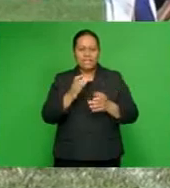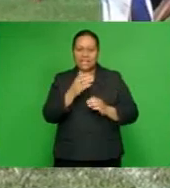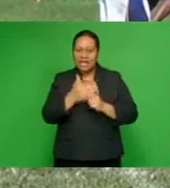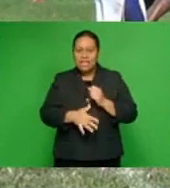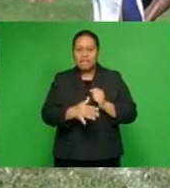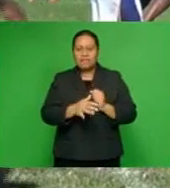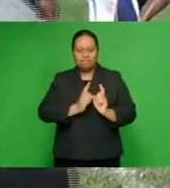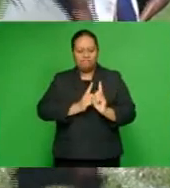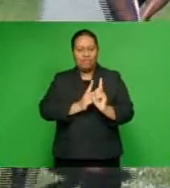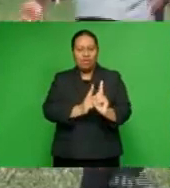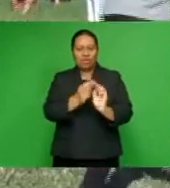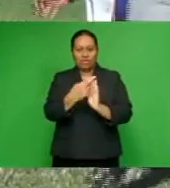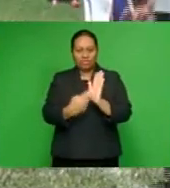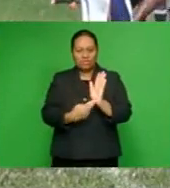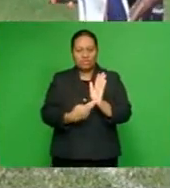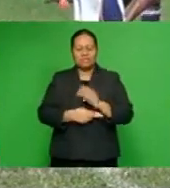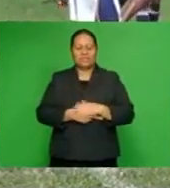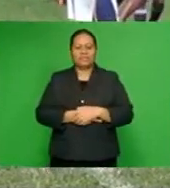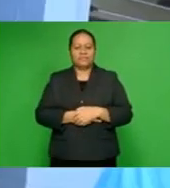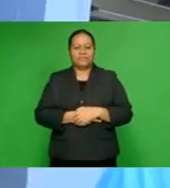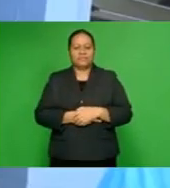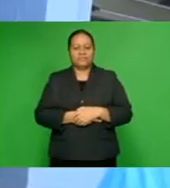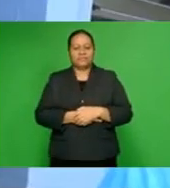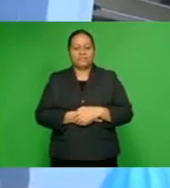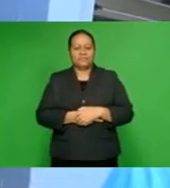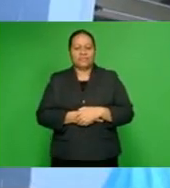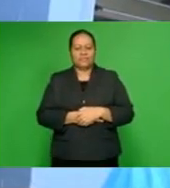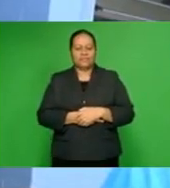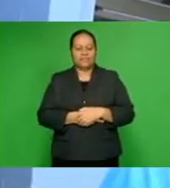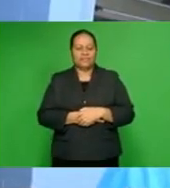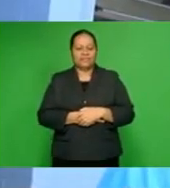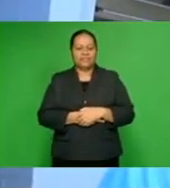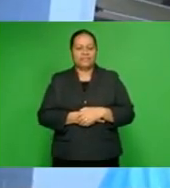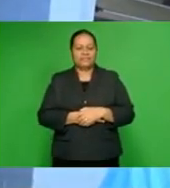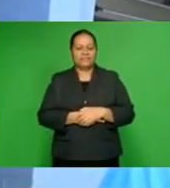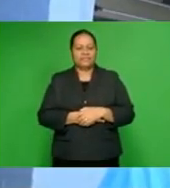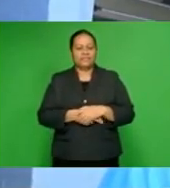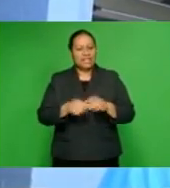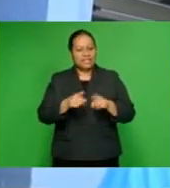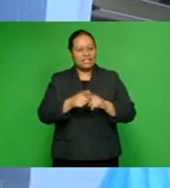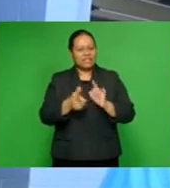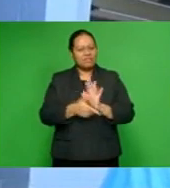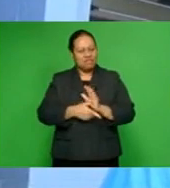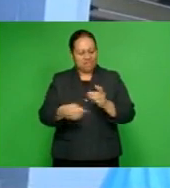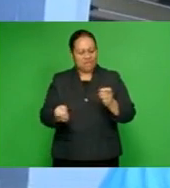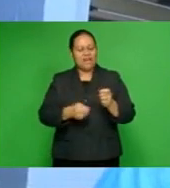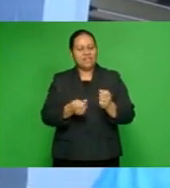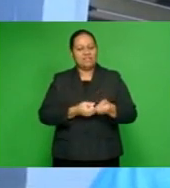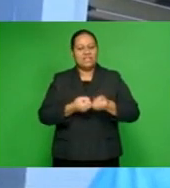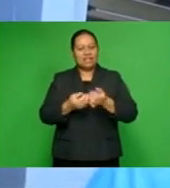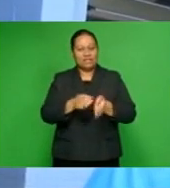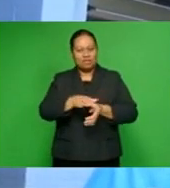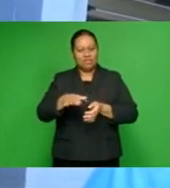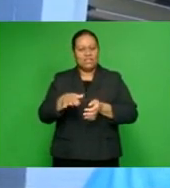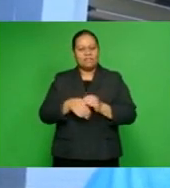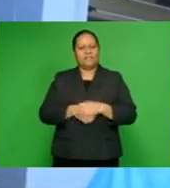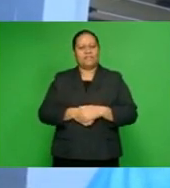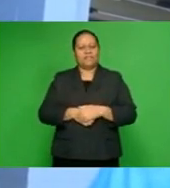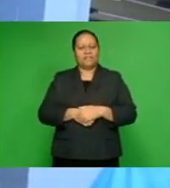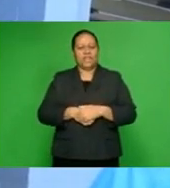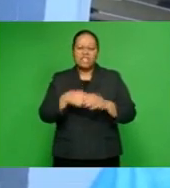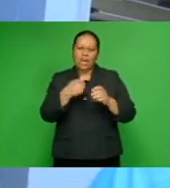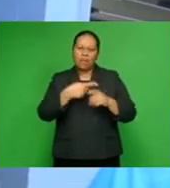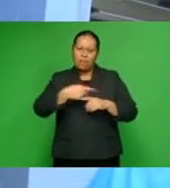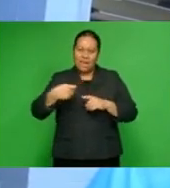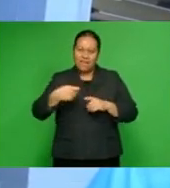return-to-play protocols, we will be imposing penalties. So they can have either their points deducted